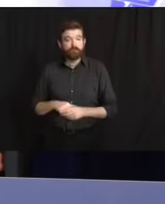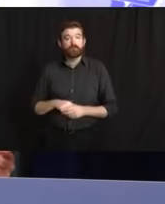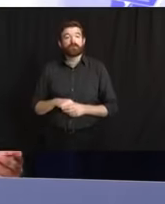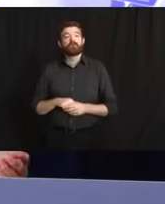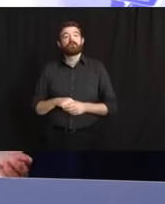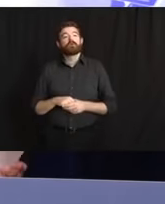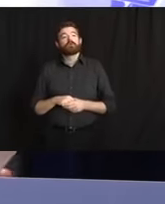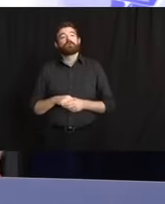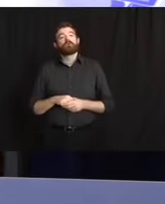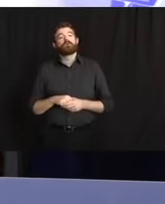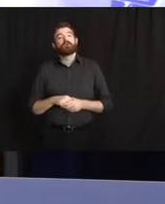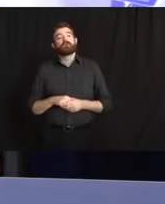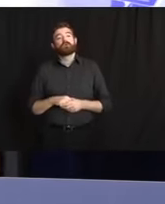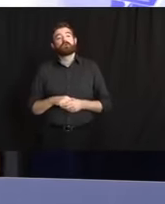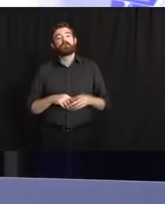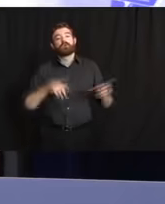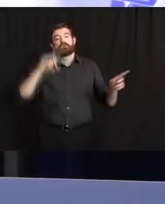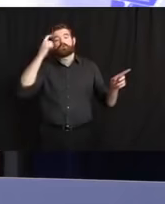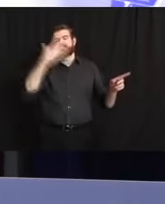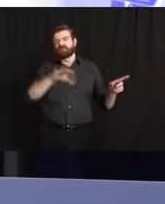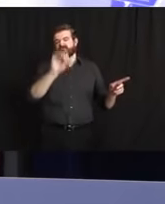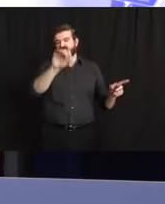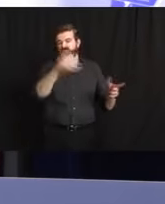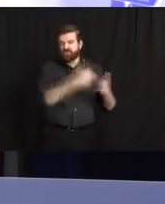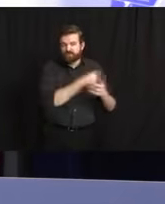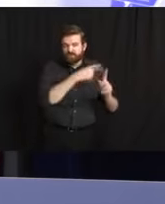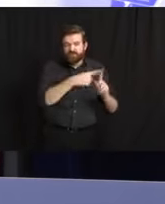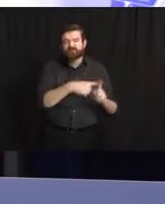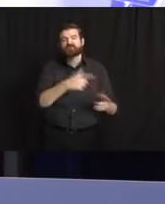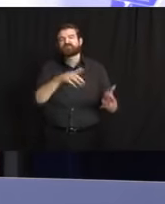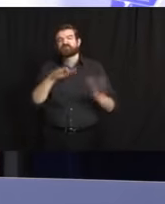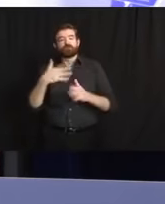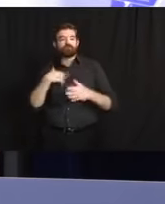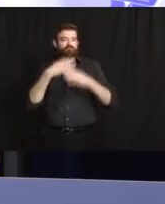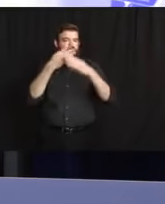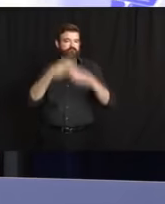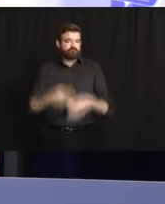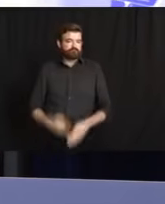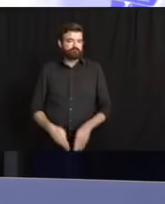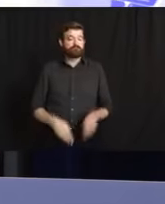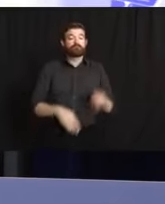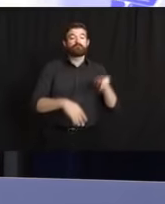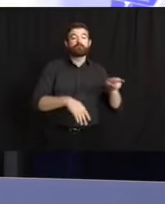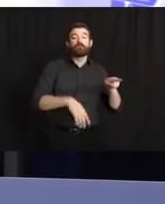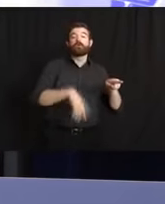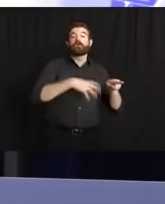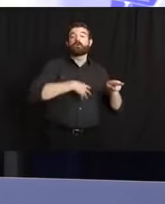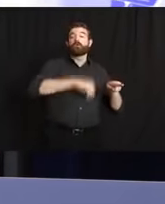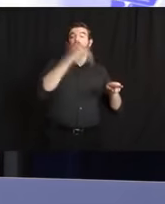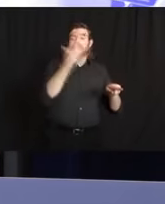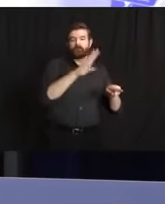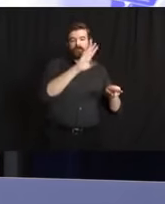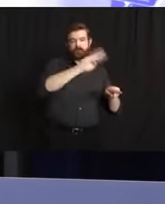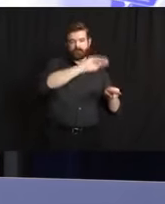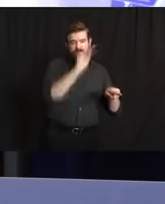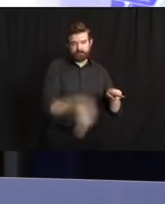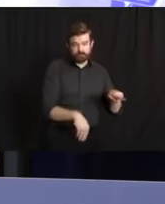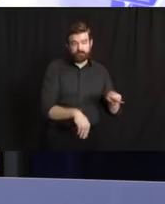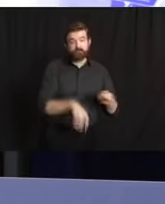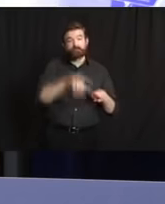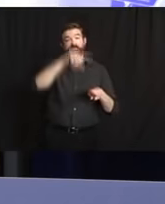the breakdown by race and ethnicity is as follows: white 54%, black 18.4%,